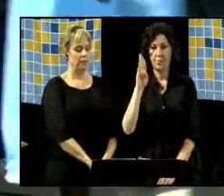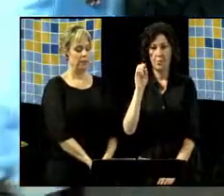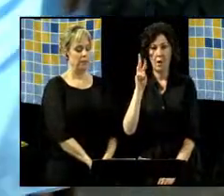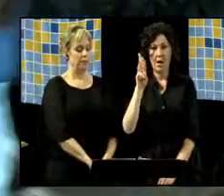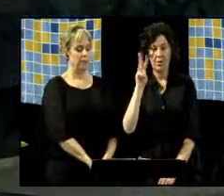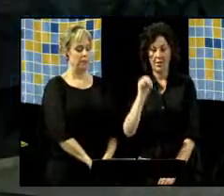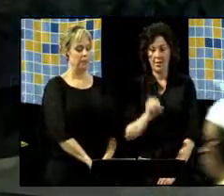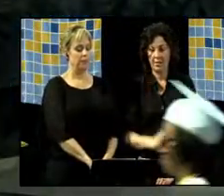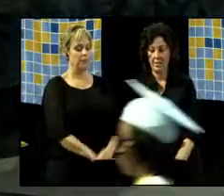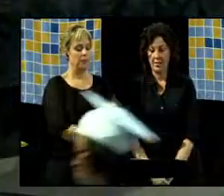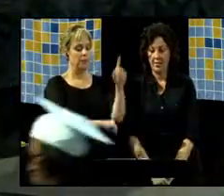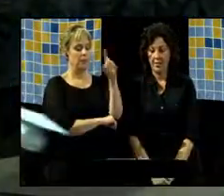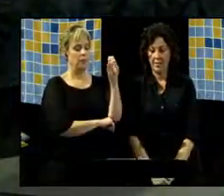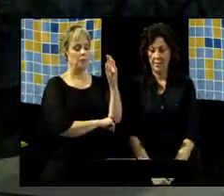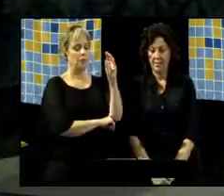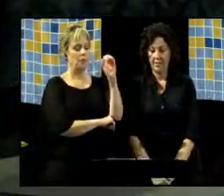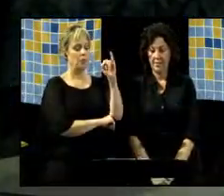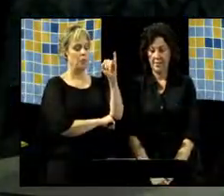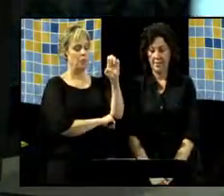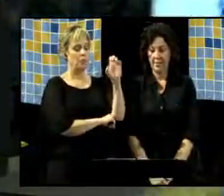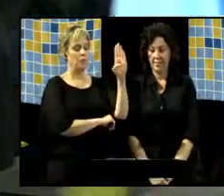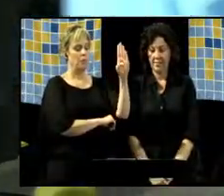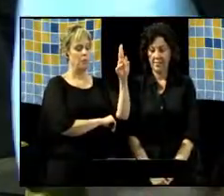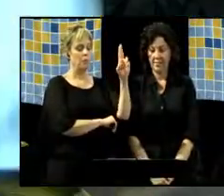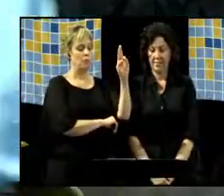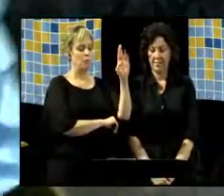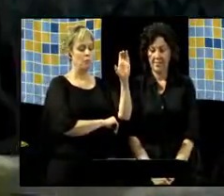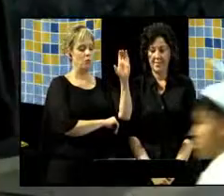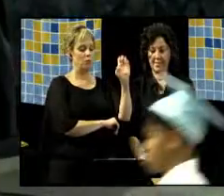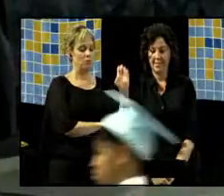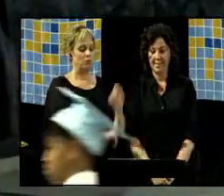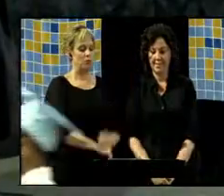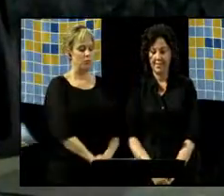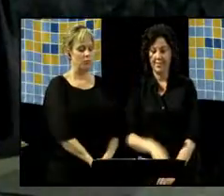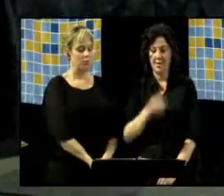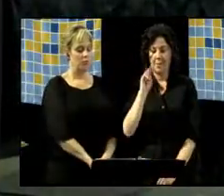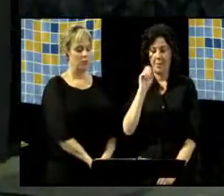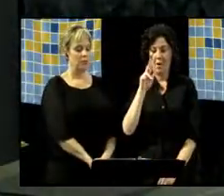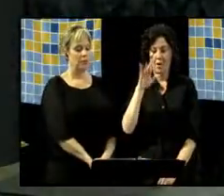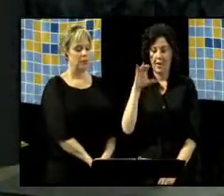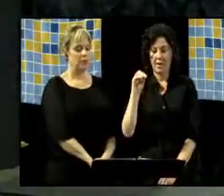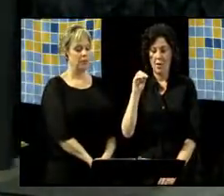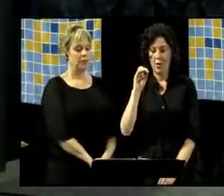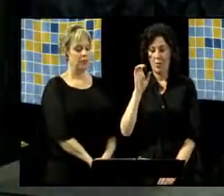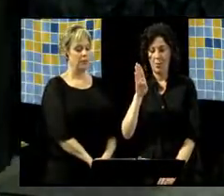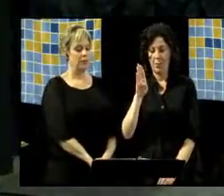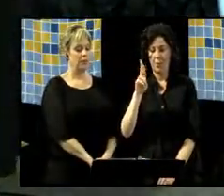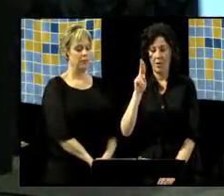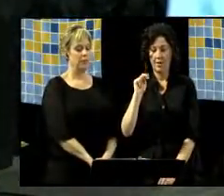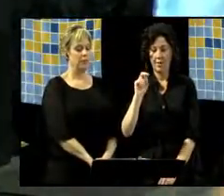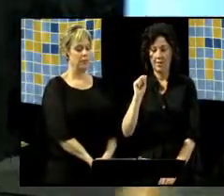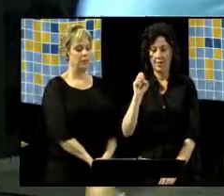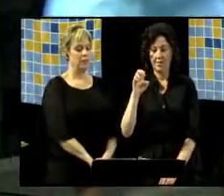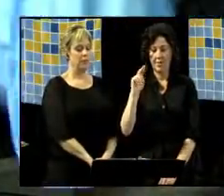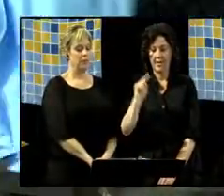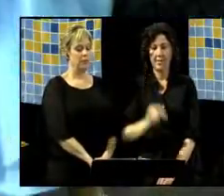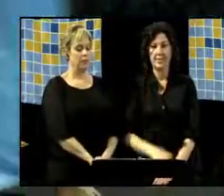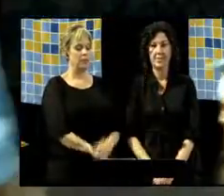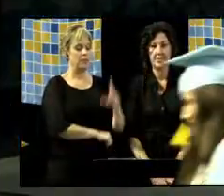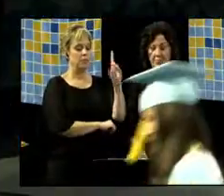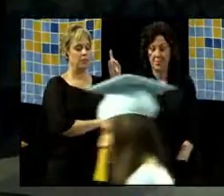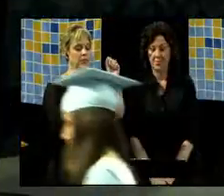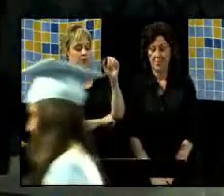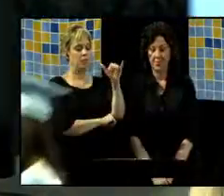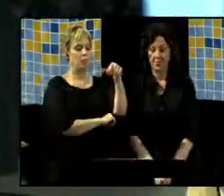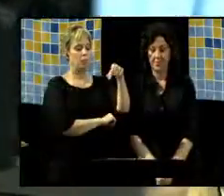Brown, Zoe Adeline Bruce, Mario Gerard Brunson,